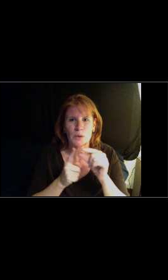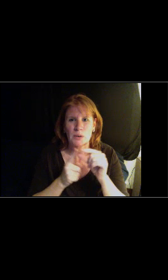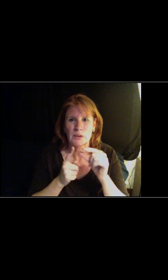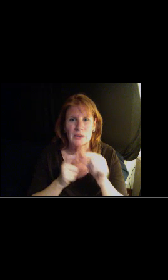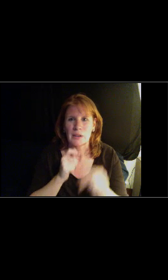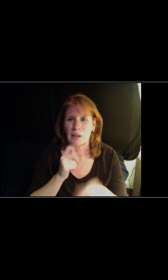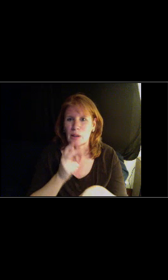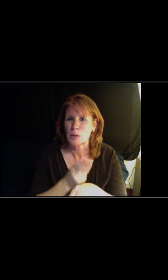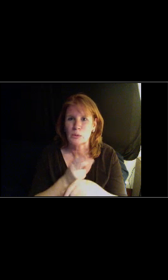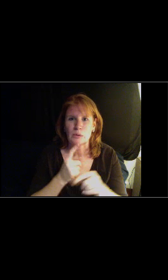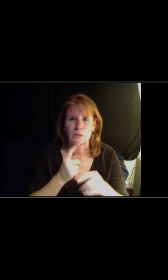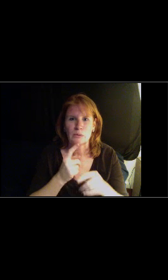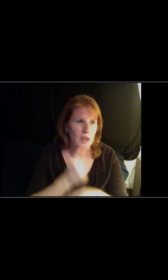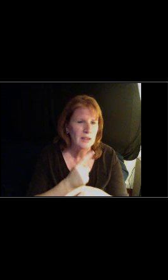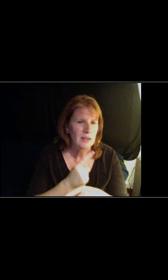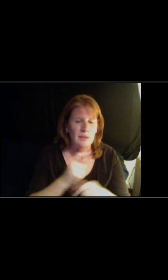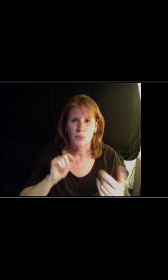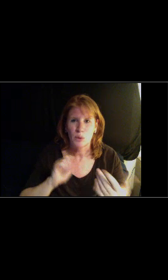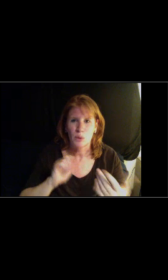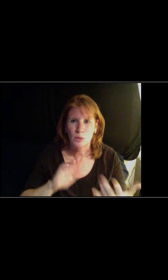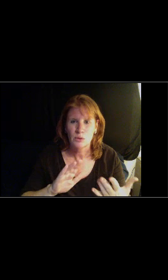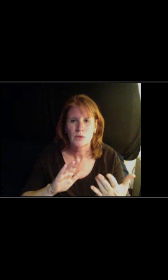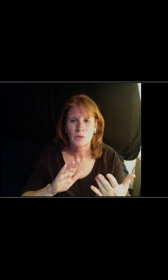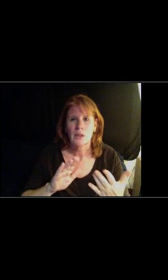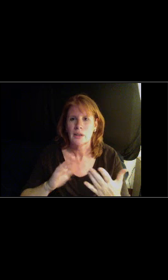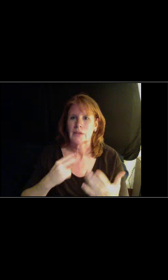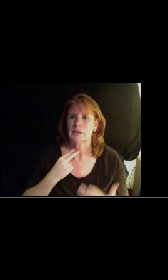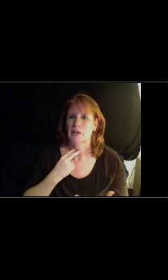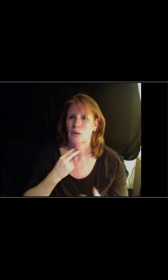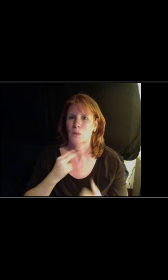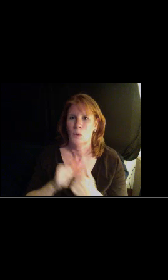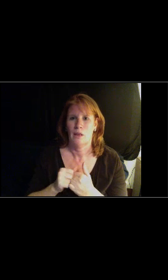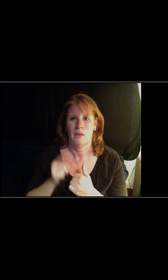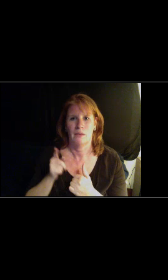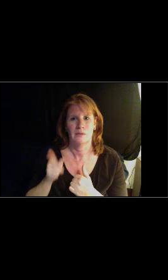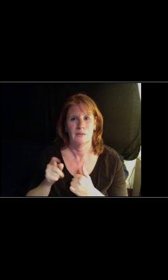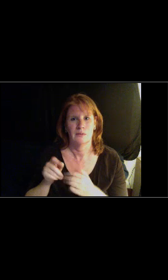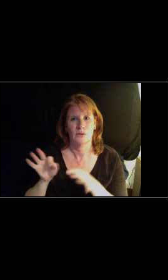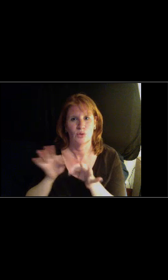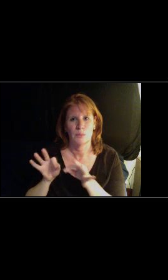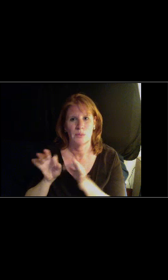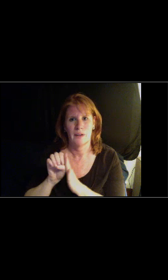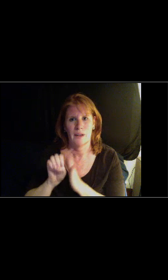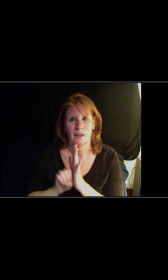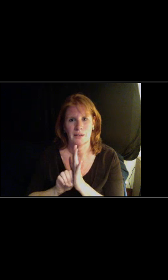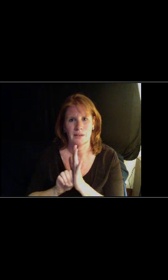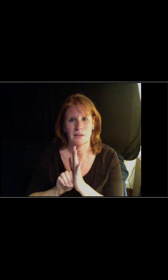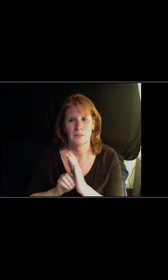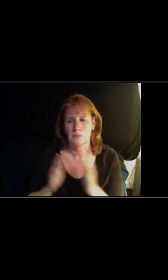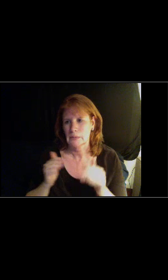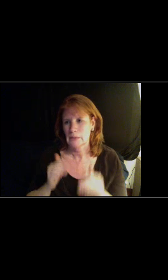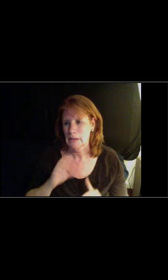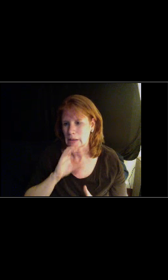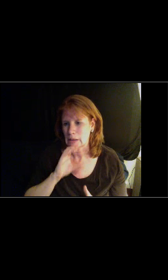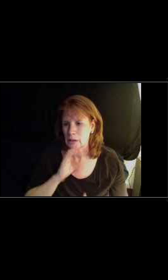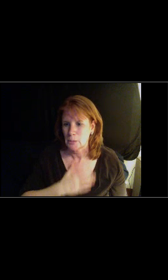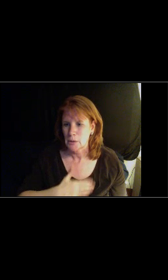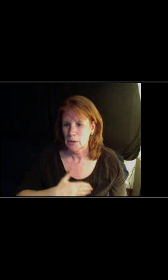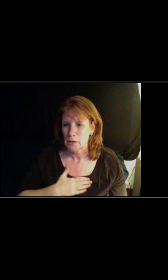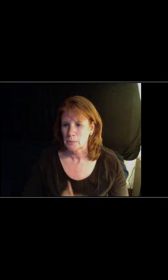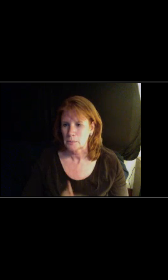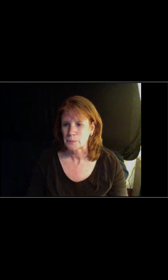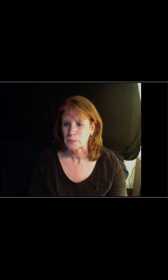think often our profession is behind in this realm. We are not given the tools or the vocabulary to really speak in this way,